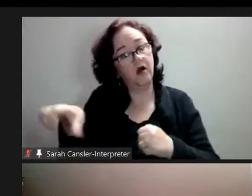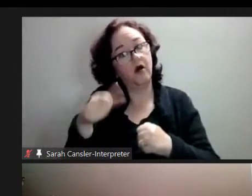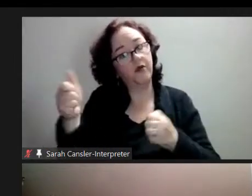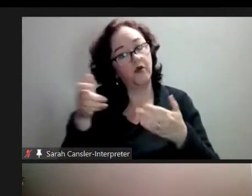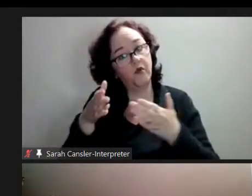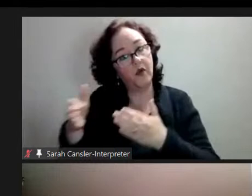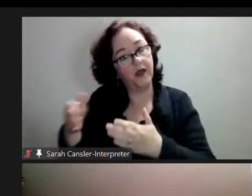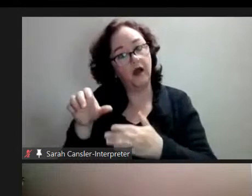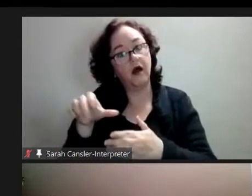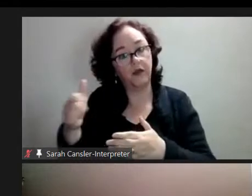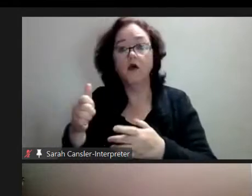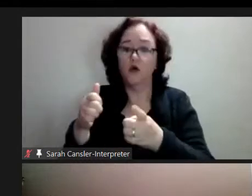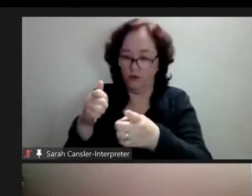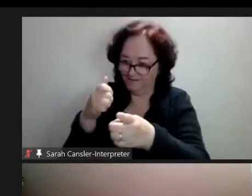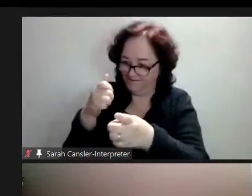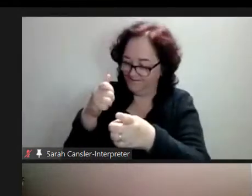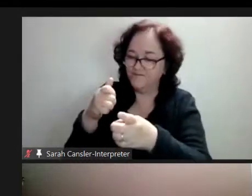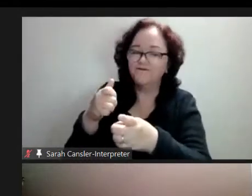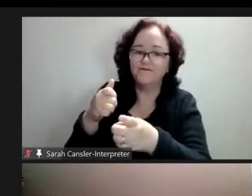That's relevant.